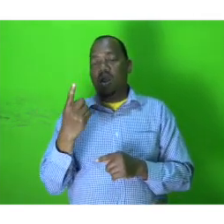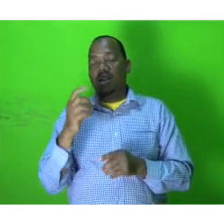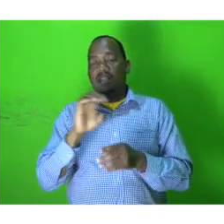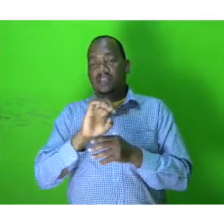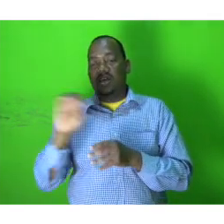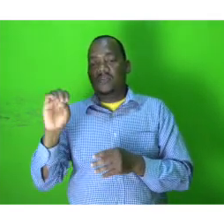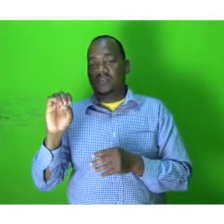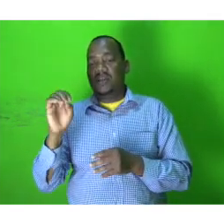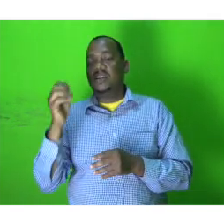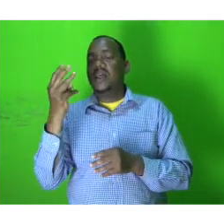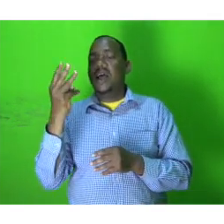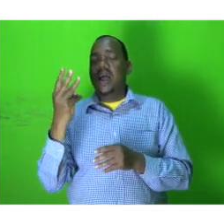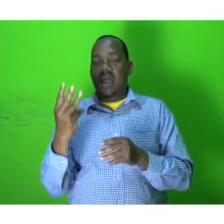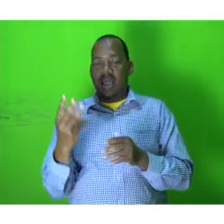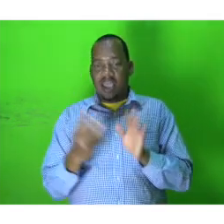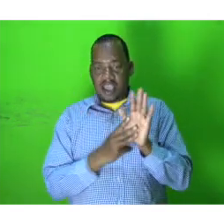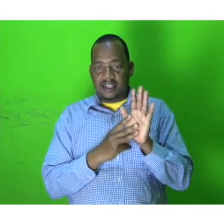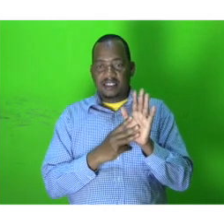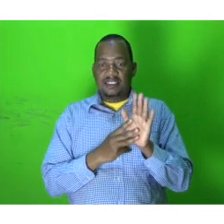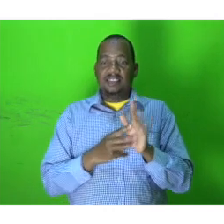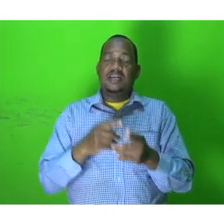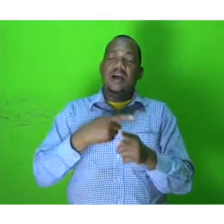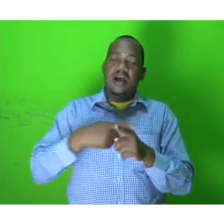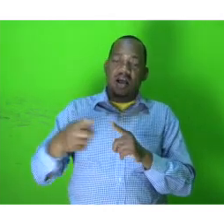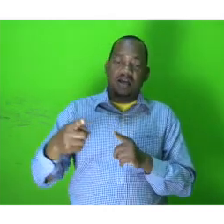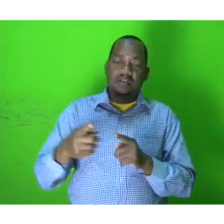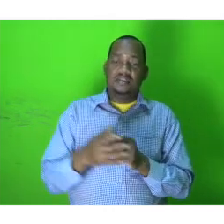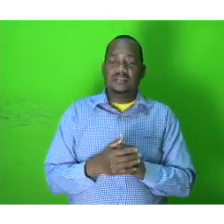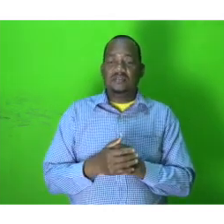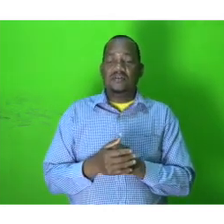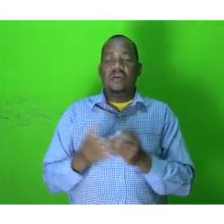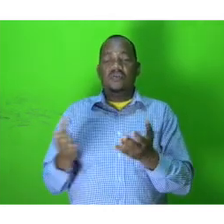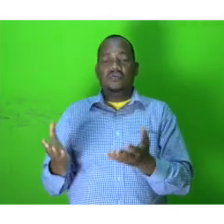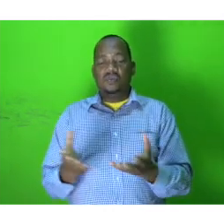1,800. You receive